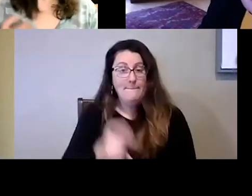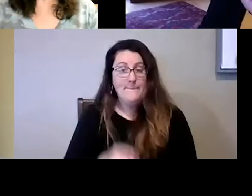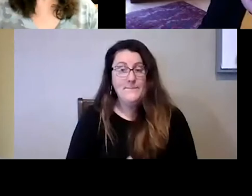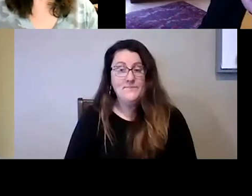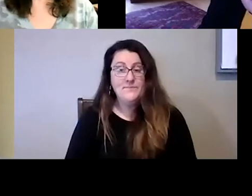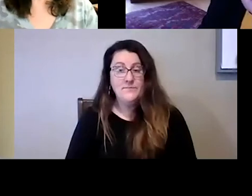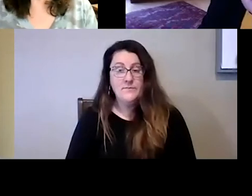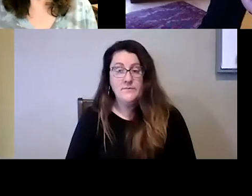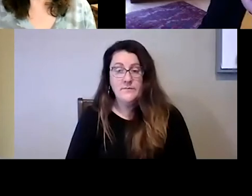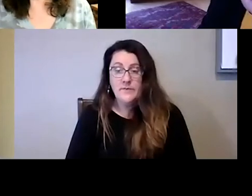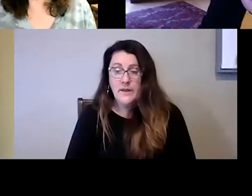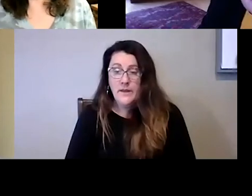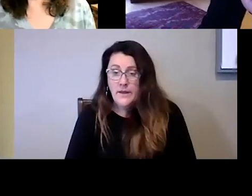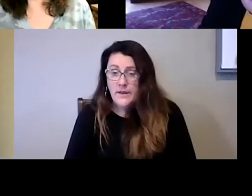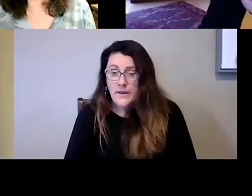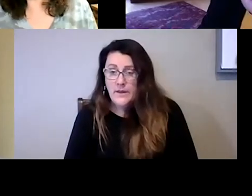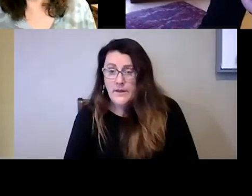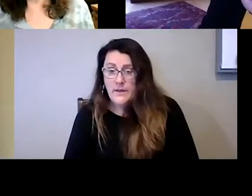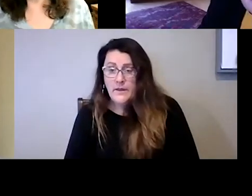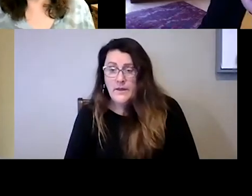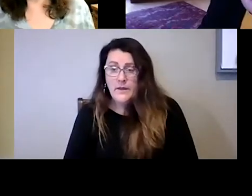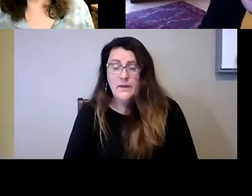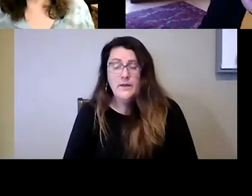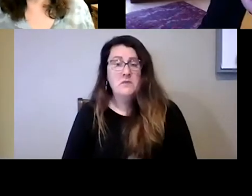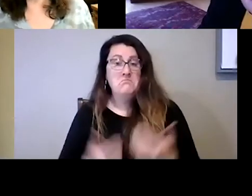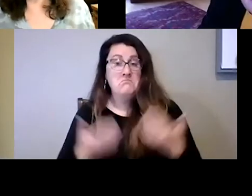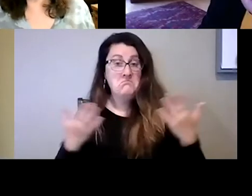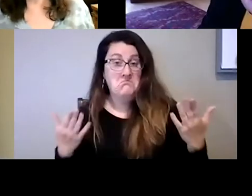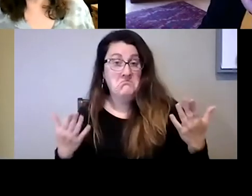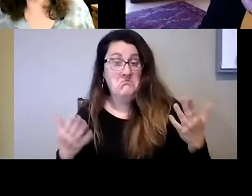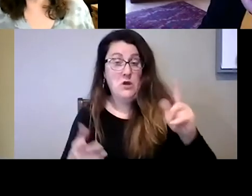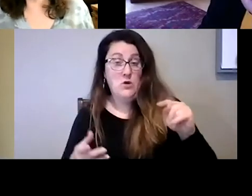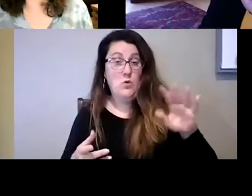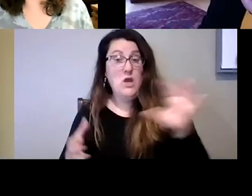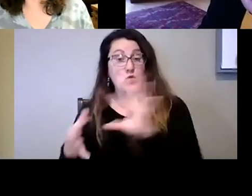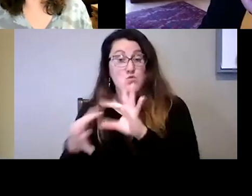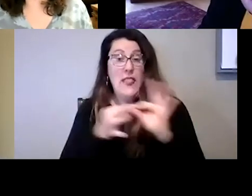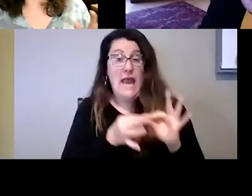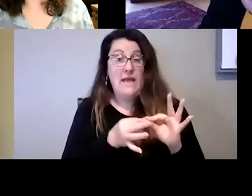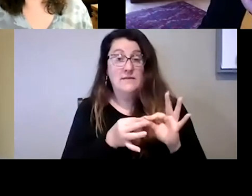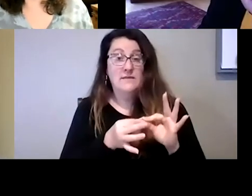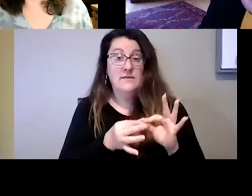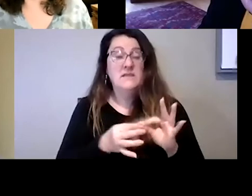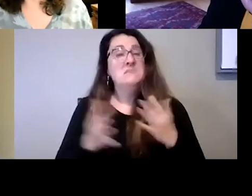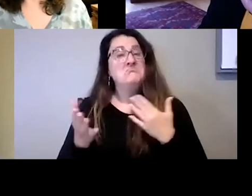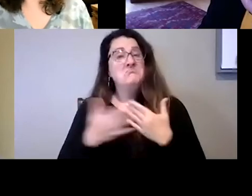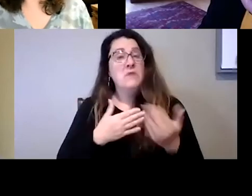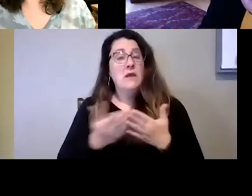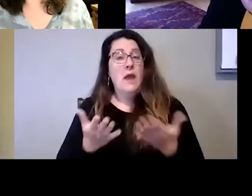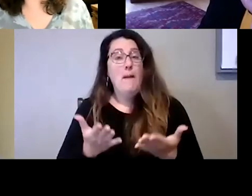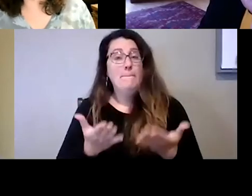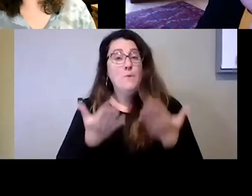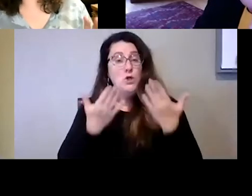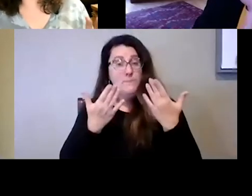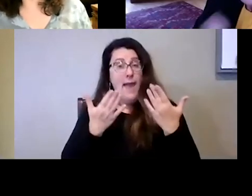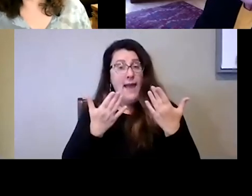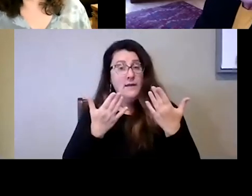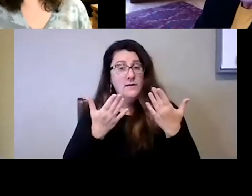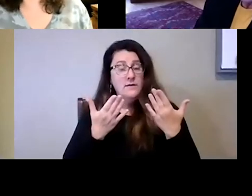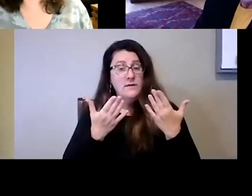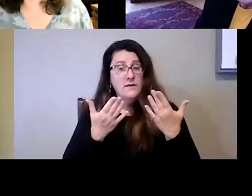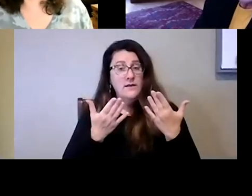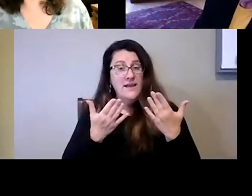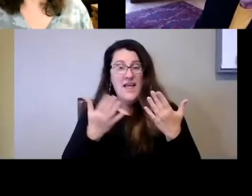So, despite, and Tori will probably, relate to this, despite the pushback that we got from everybody